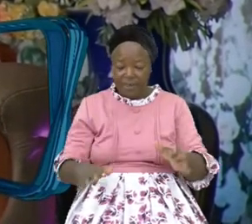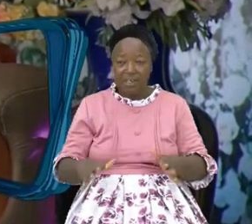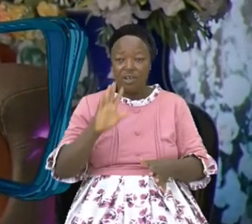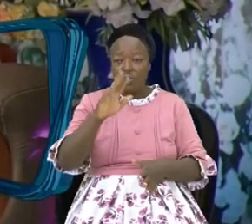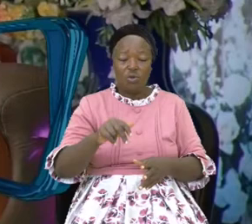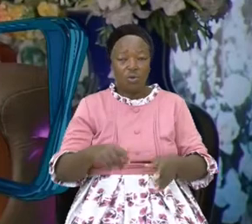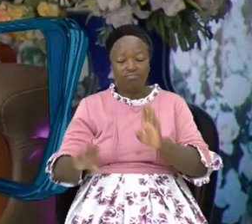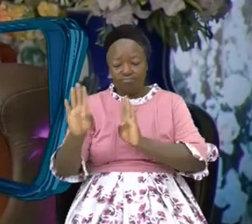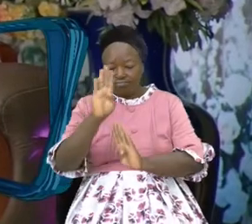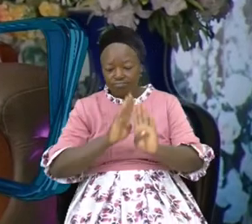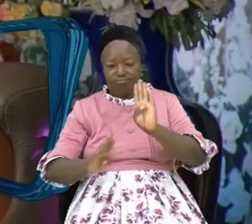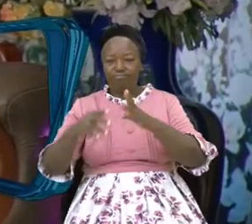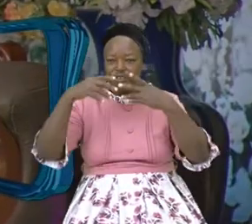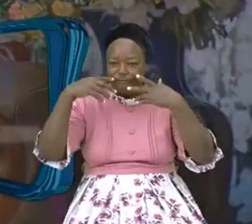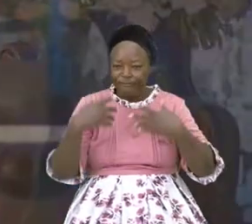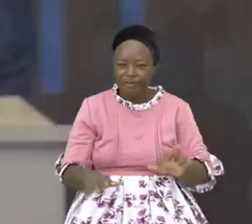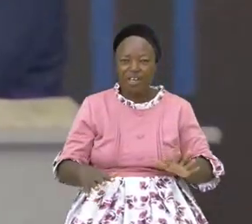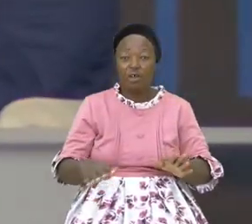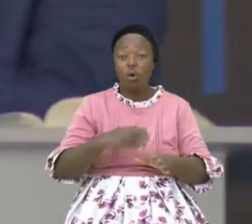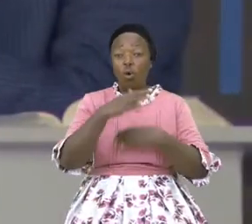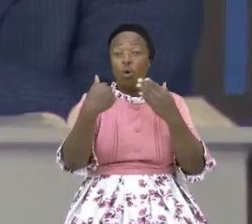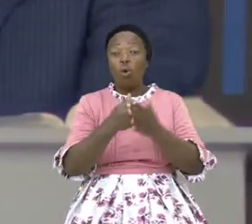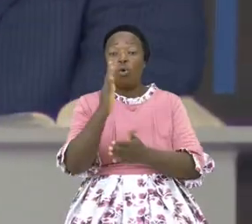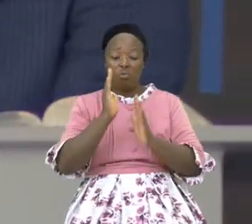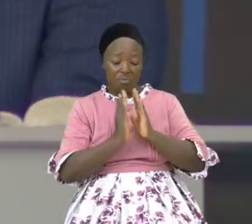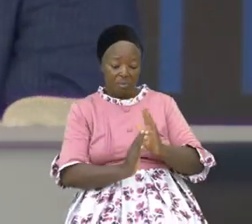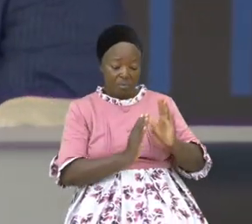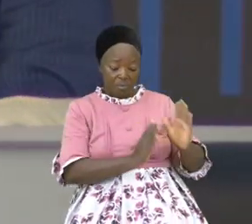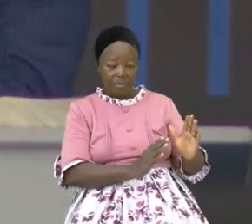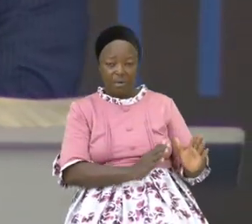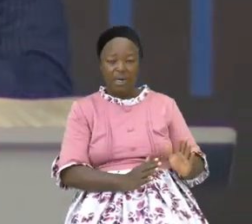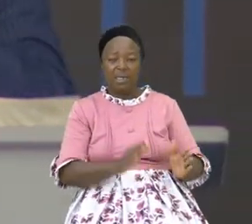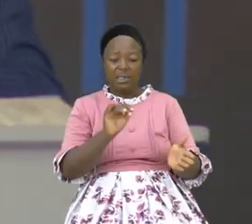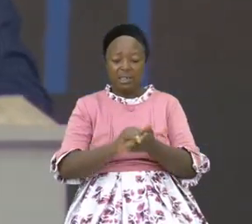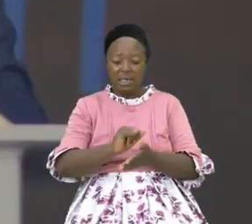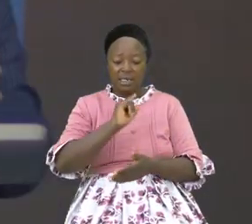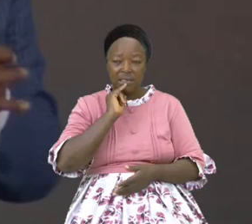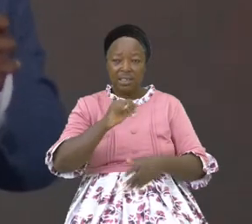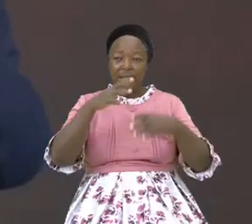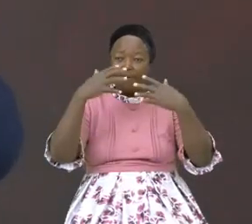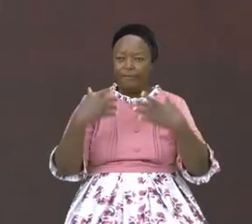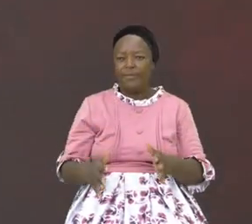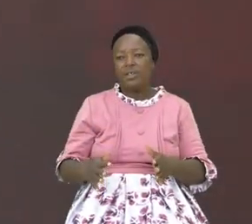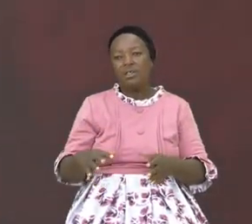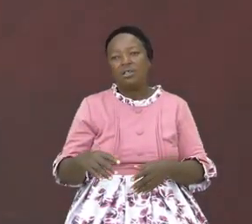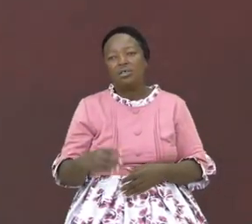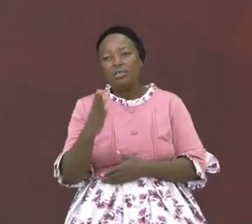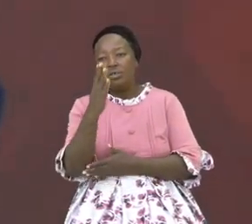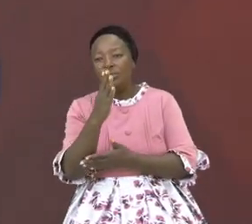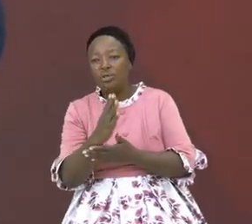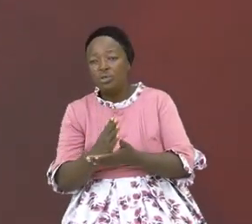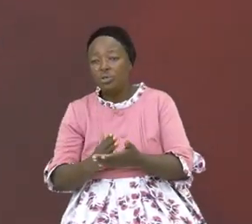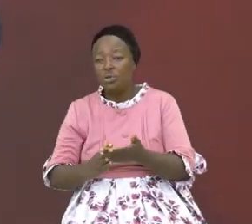And all your aspirations, that is final. Somebody else